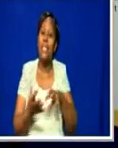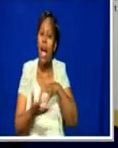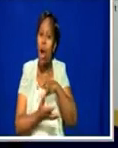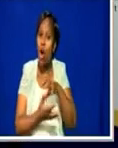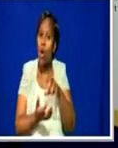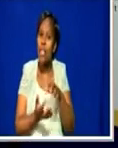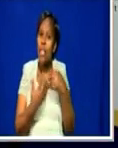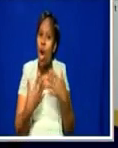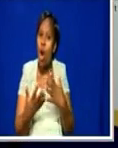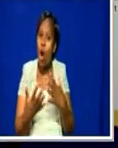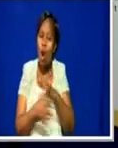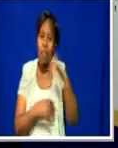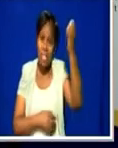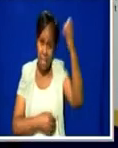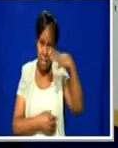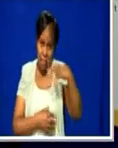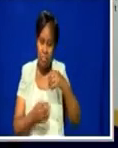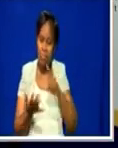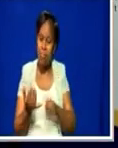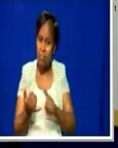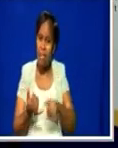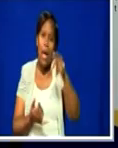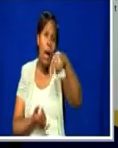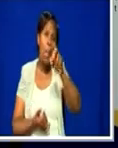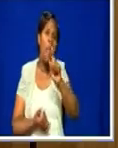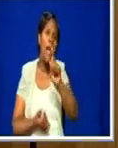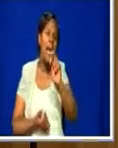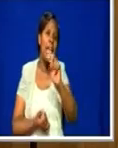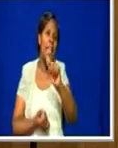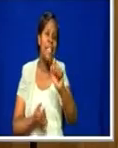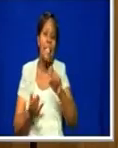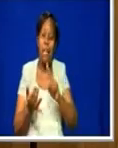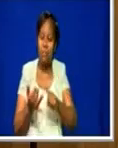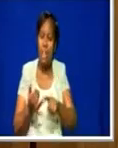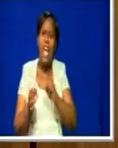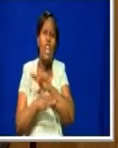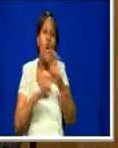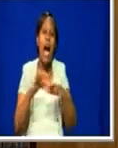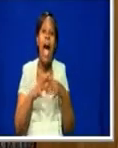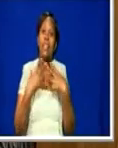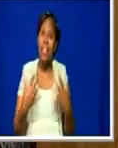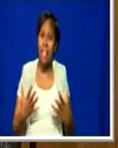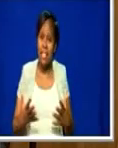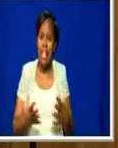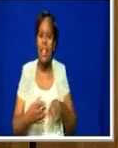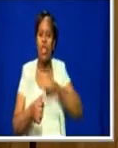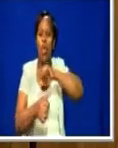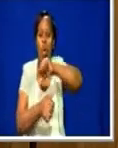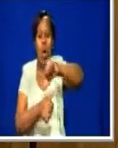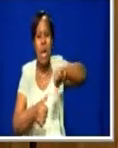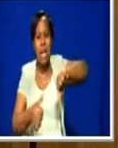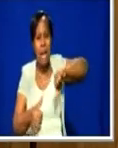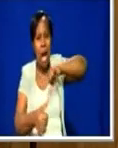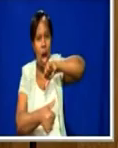composition It's a composition. of the sun, The sun. the planets, and all other heavenly bodies that revolve around